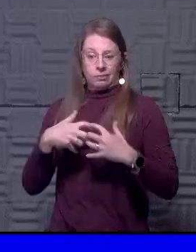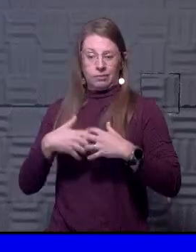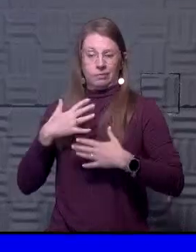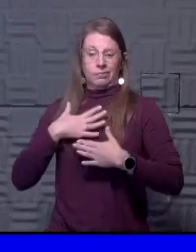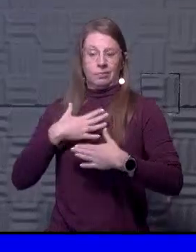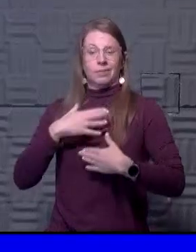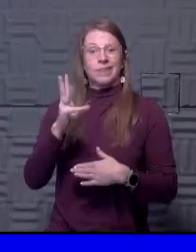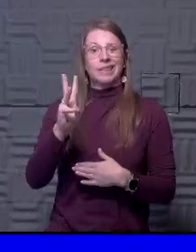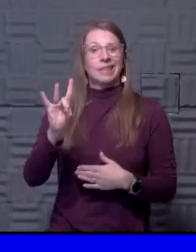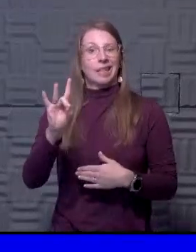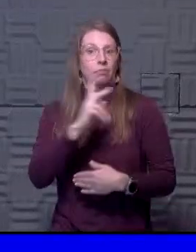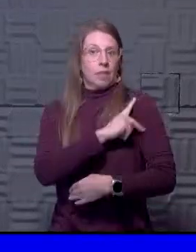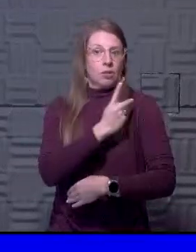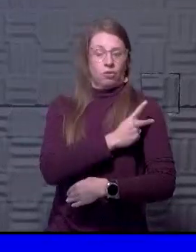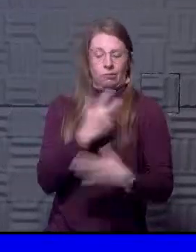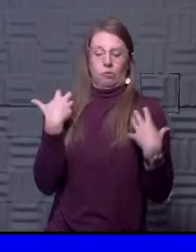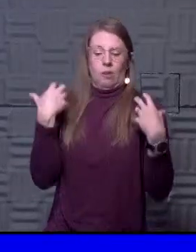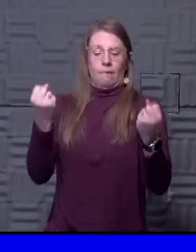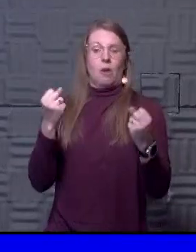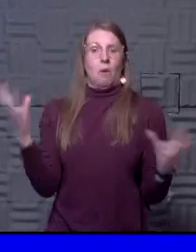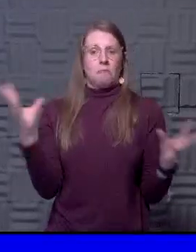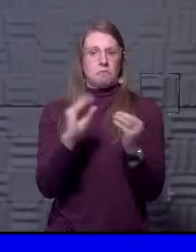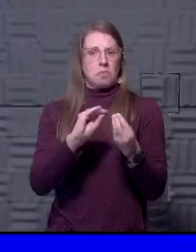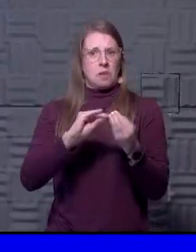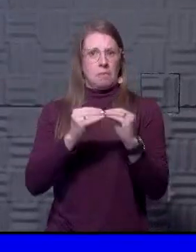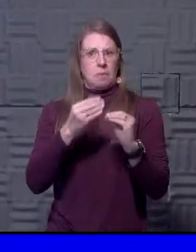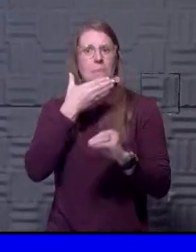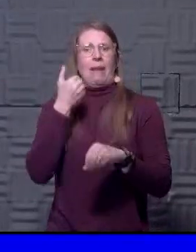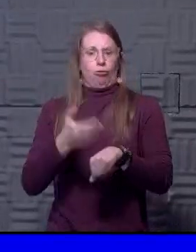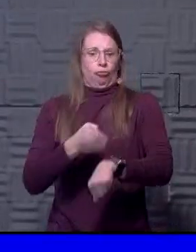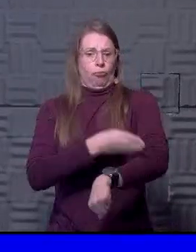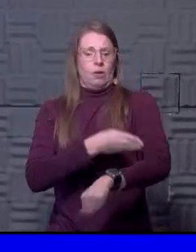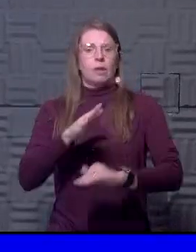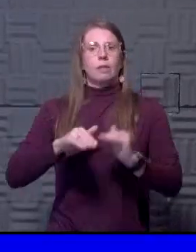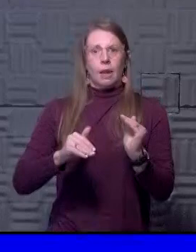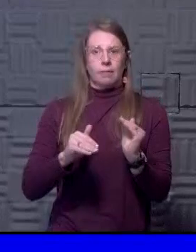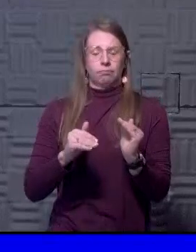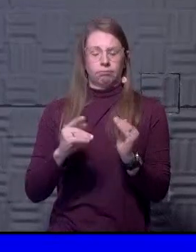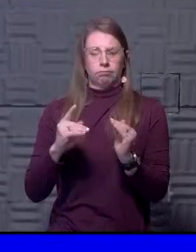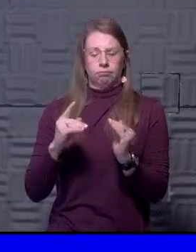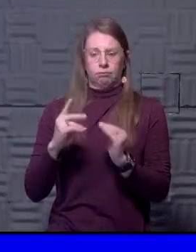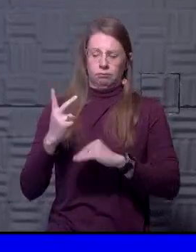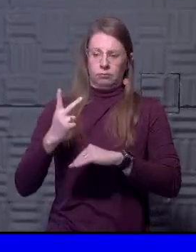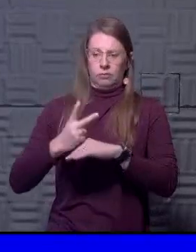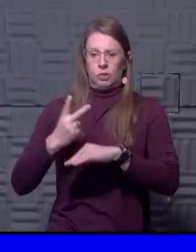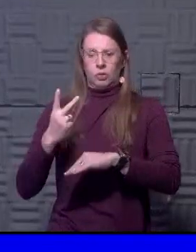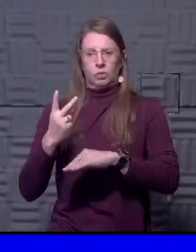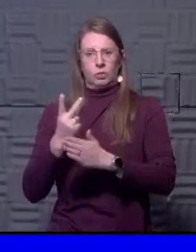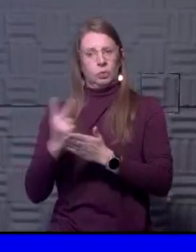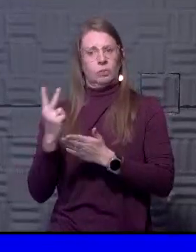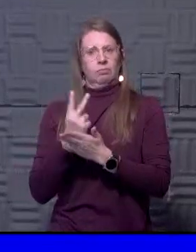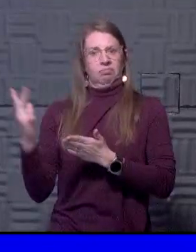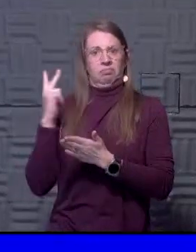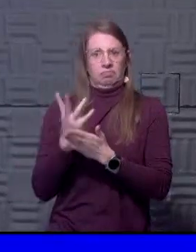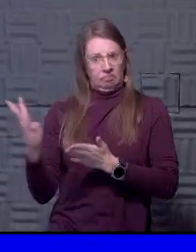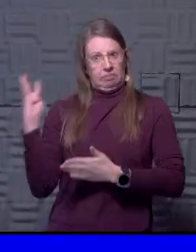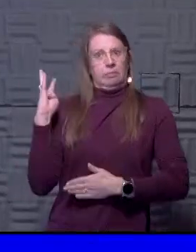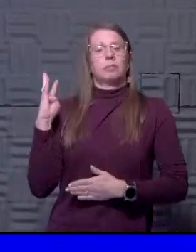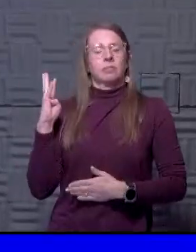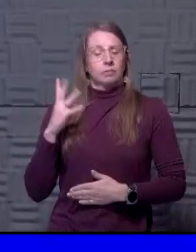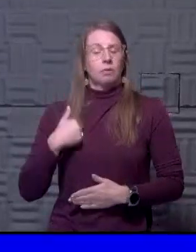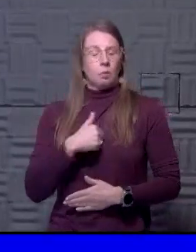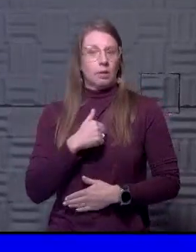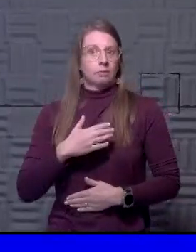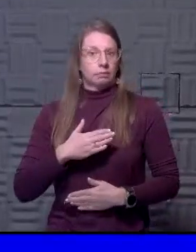that recovery period. So, but I think overall the numbers are much better than we had seen, 2 to 3, 4 weeks ago, which we are happy